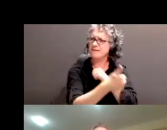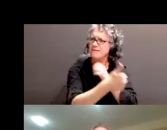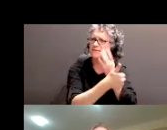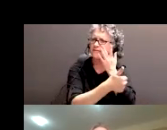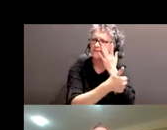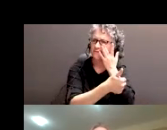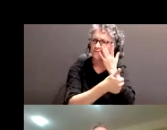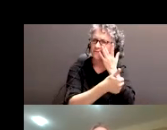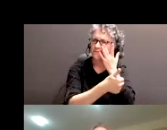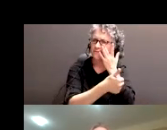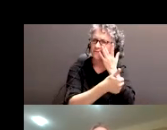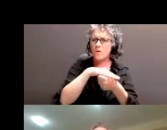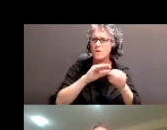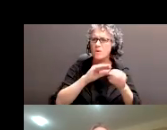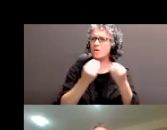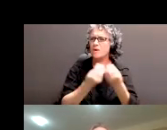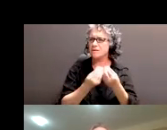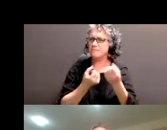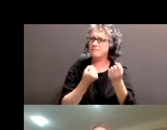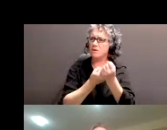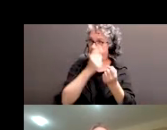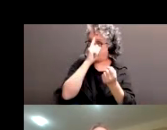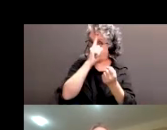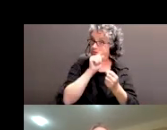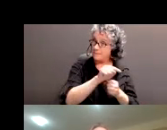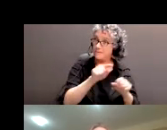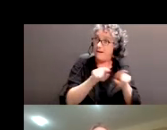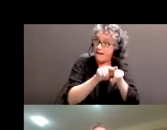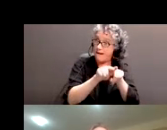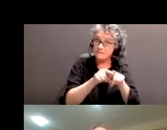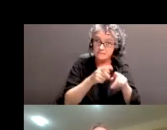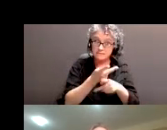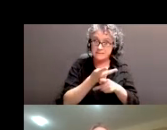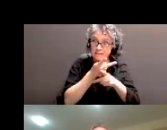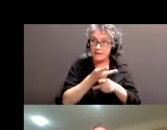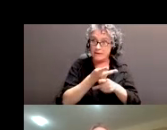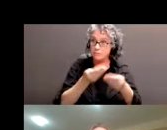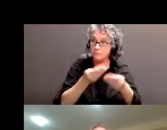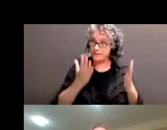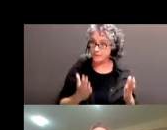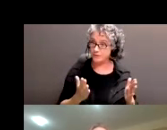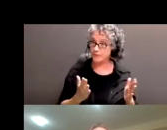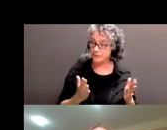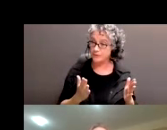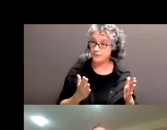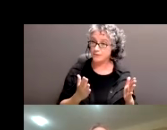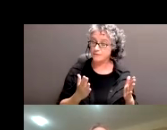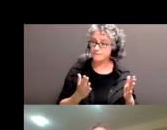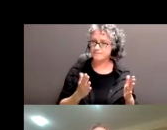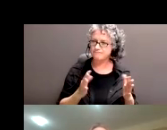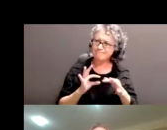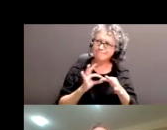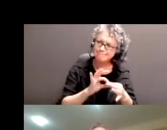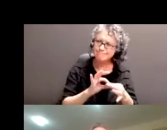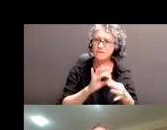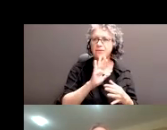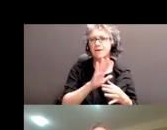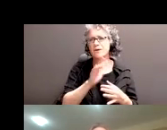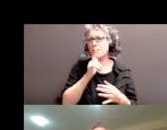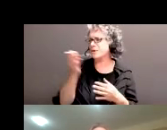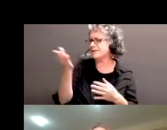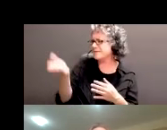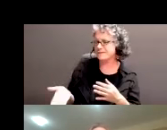local organization that has a support group or that can provide education specific to the ailment of the person that they're